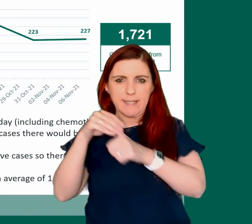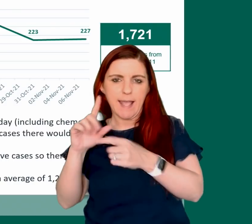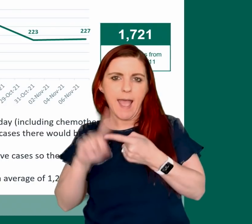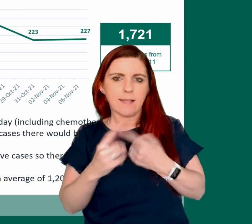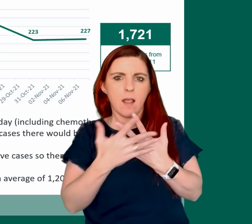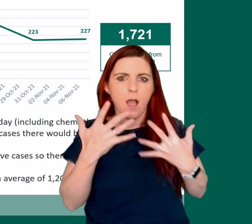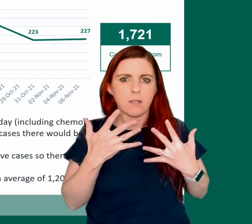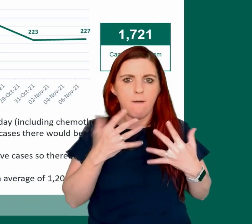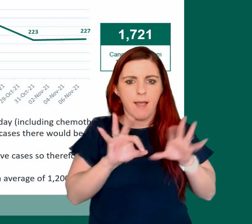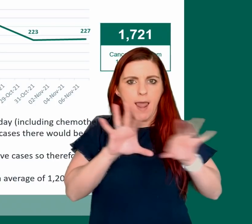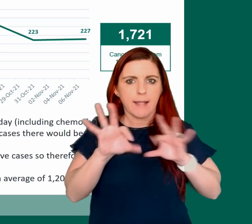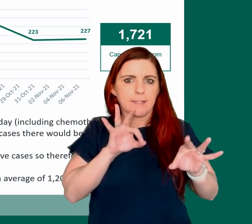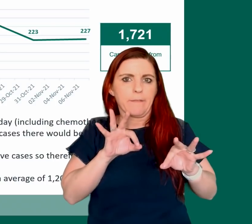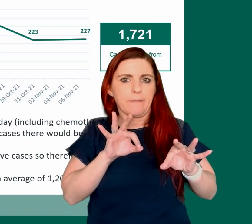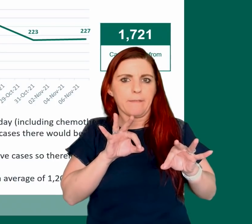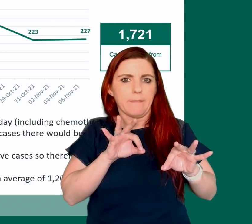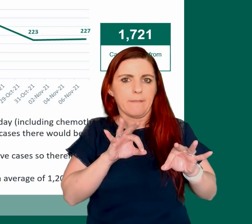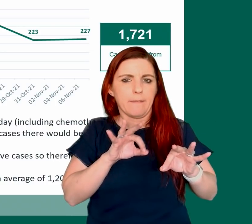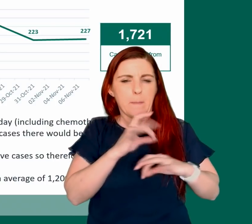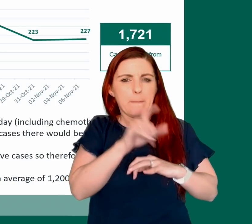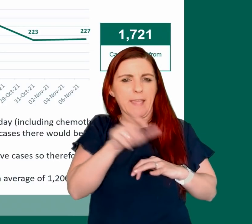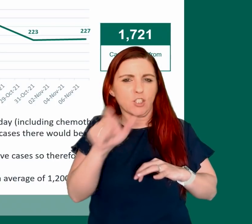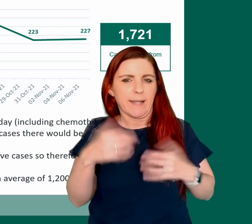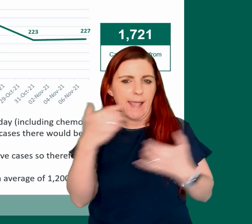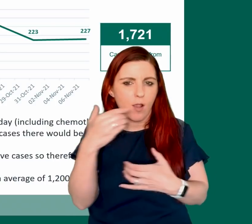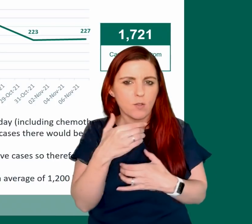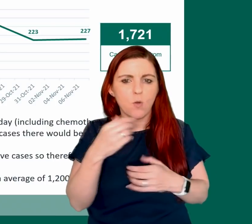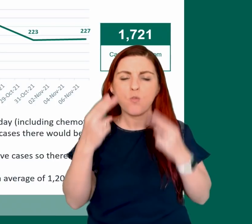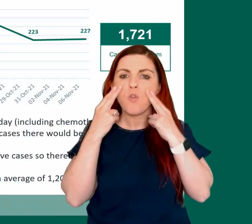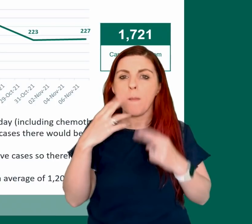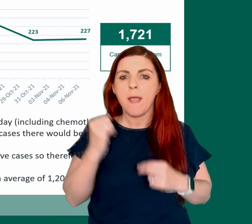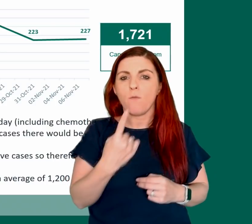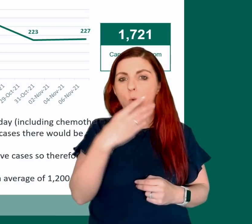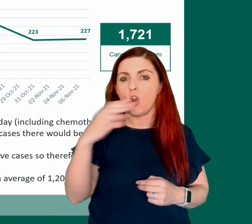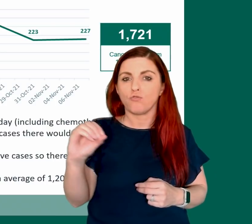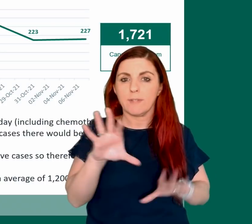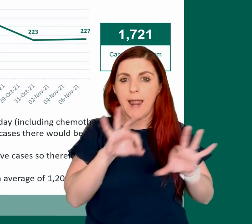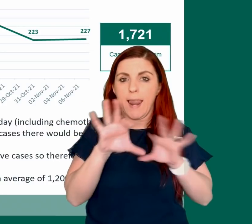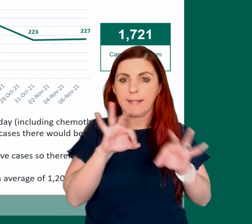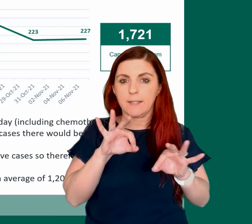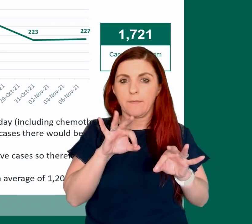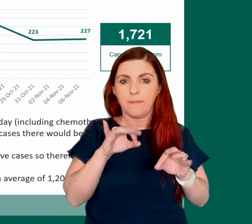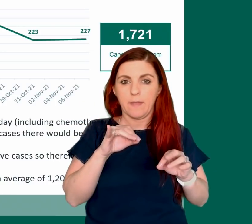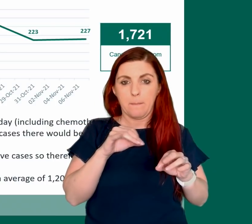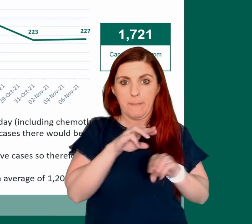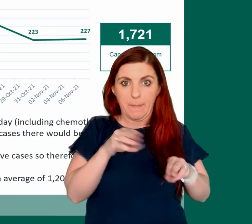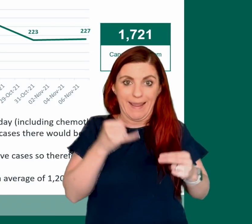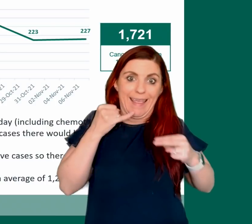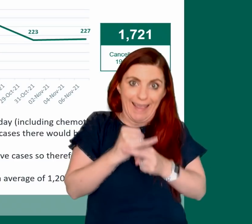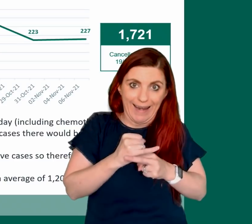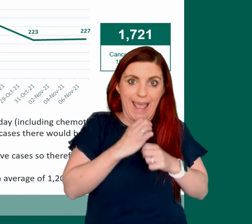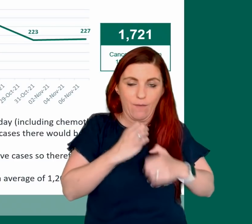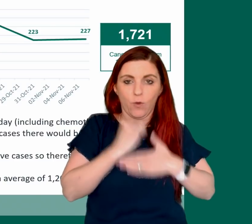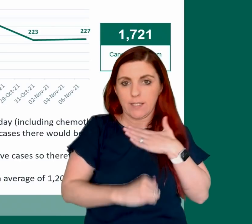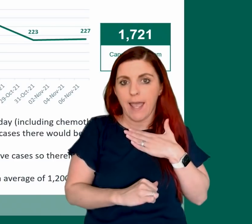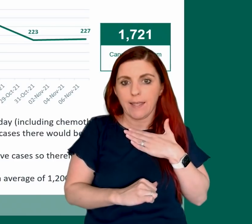elective inpatient care. So a typical Model 4 site would have around 100 elective inpatient cases per day, and that would